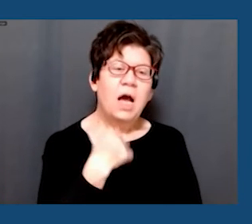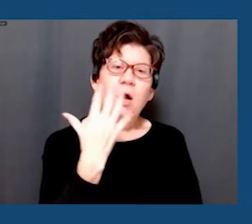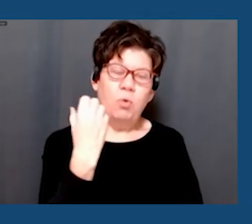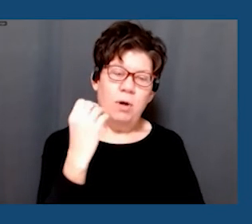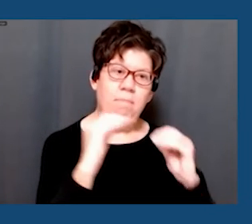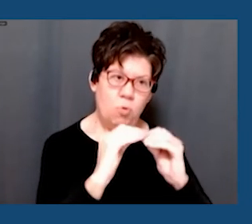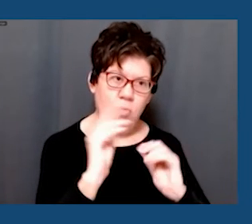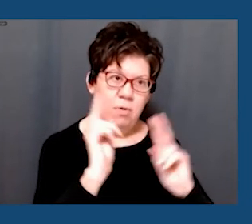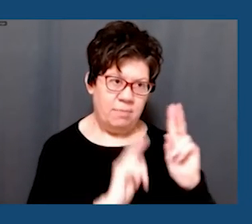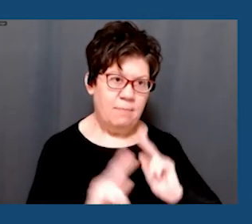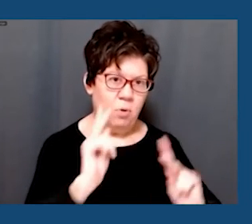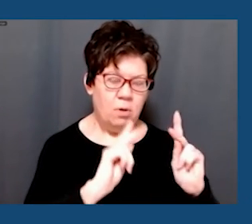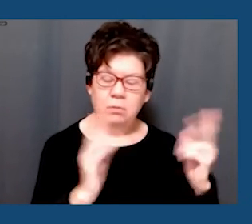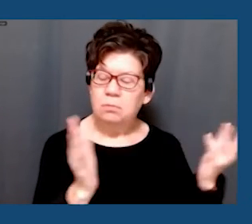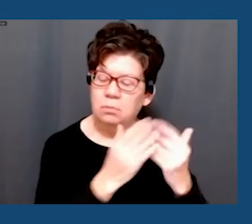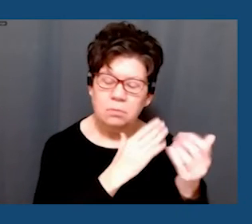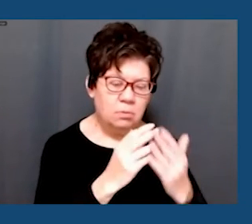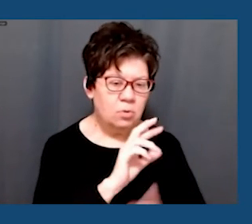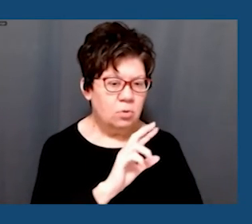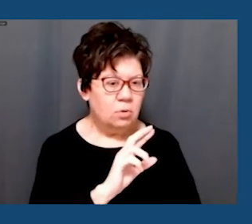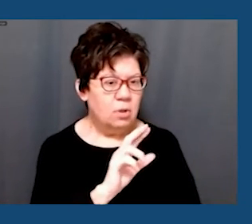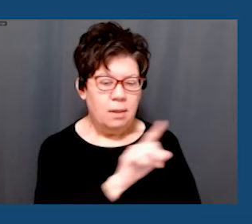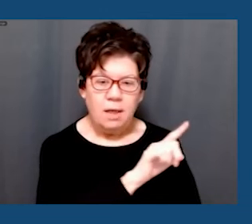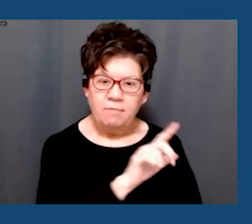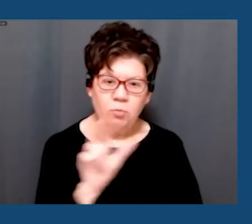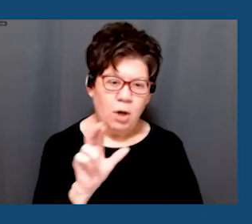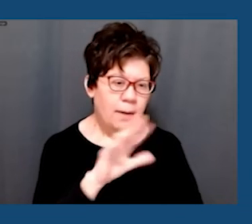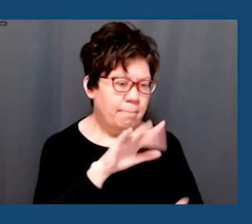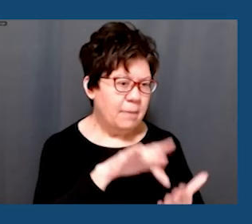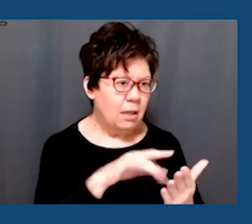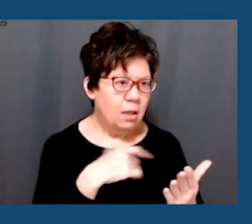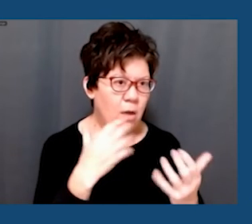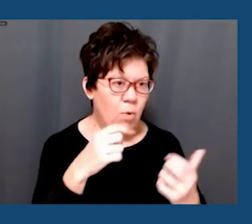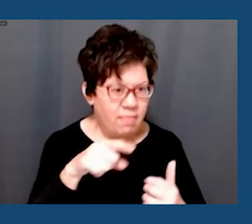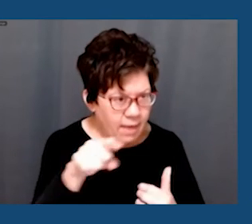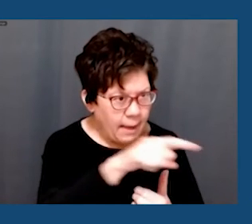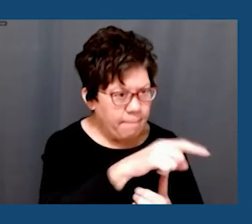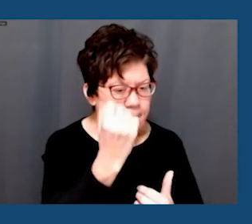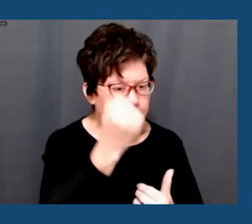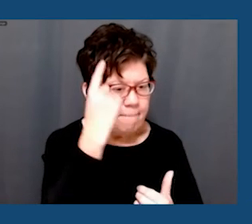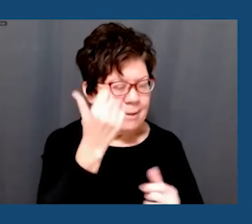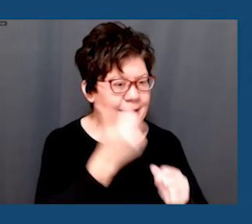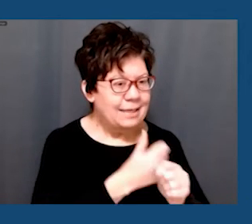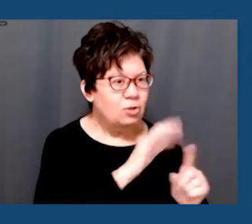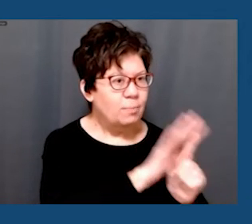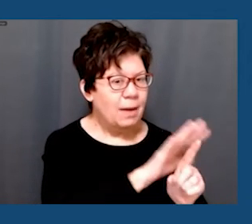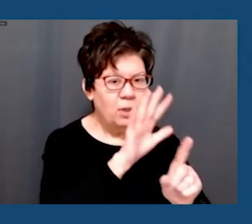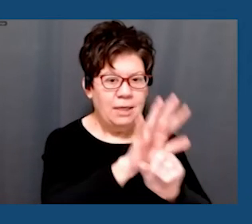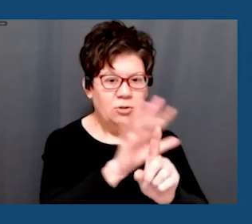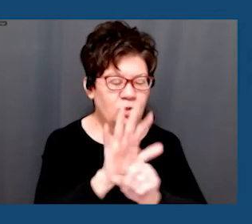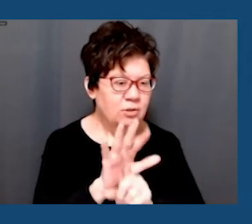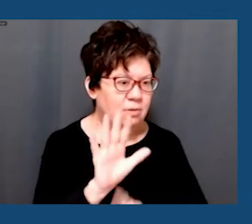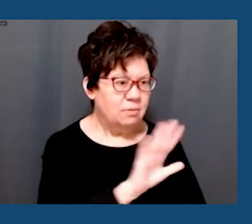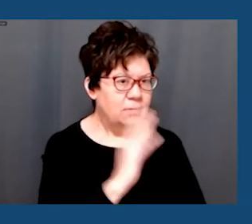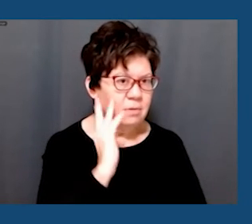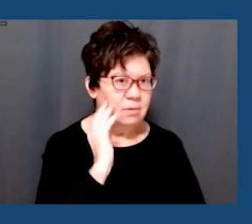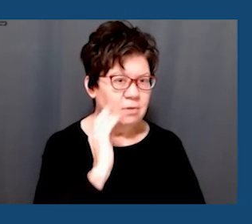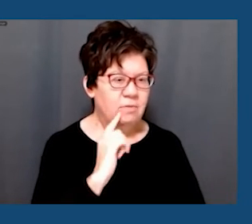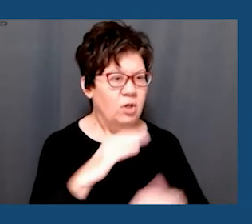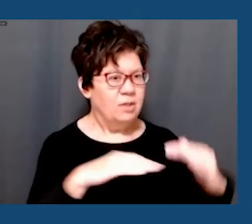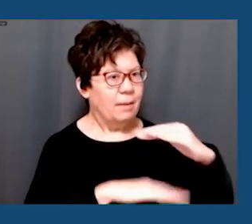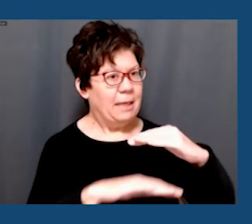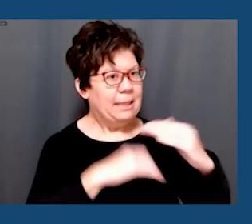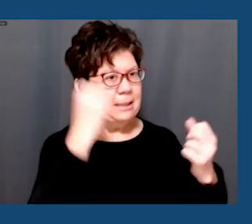left, right, or middle, to understand what each population has been through. I think there's a fundamental lack of understanding the fact